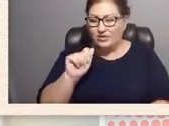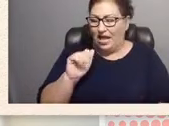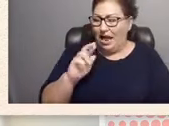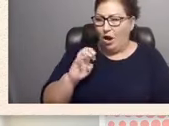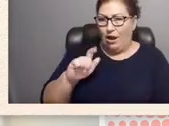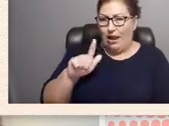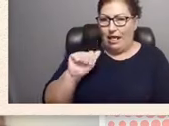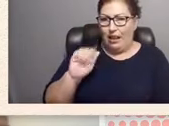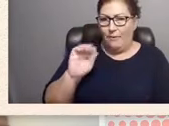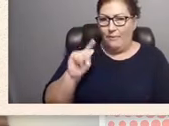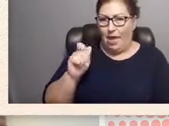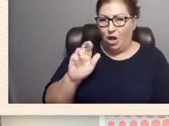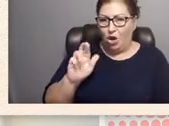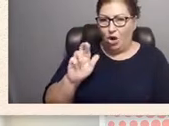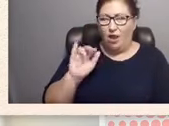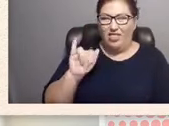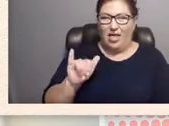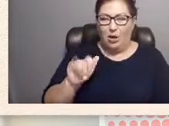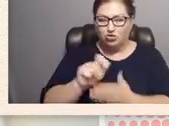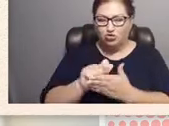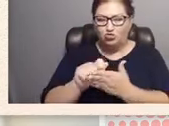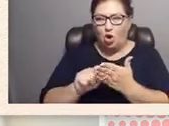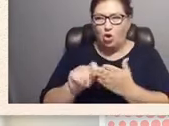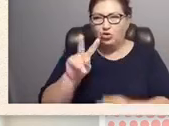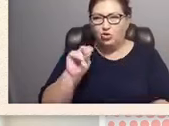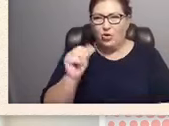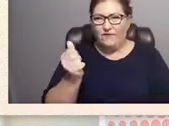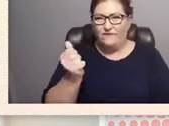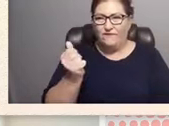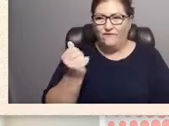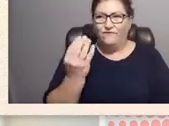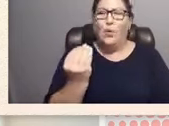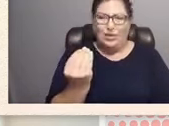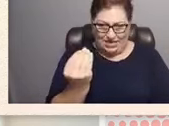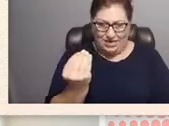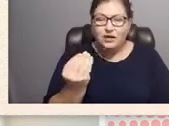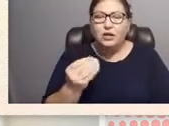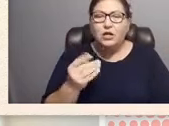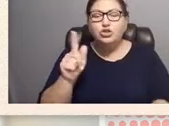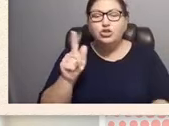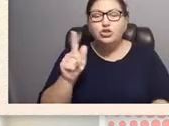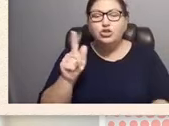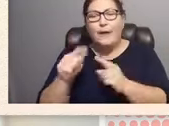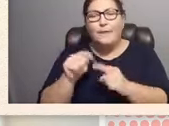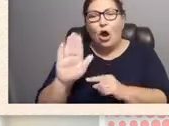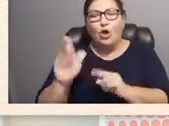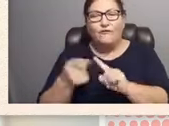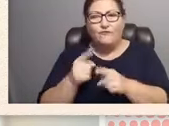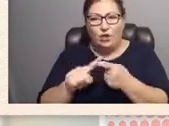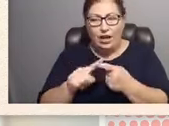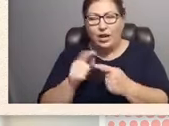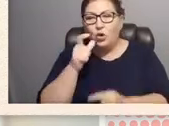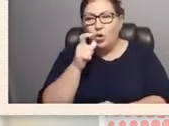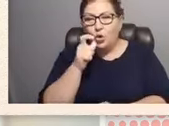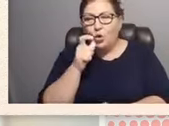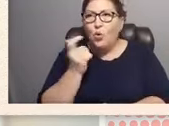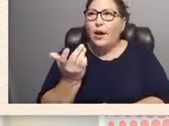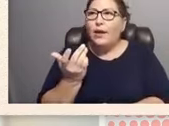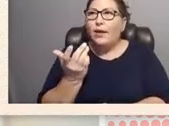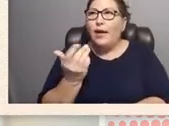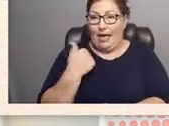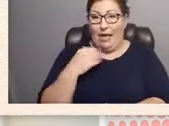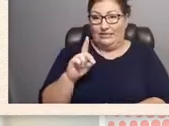in 2014, that she was writing about a friend of hers who had a